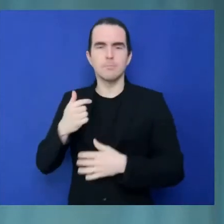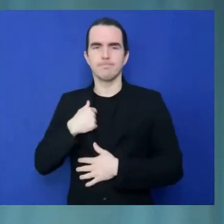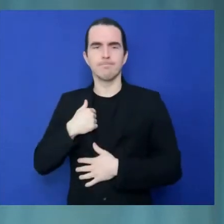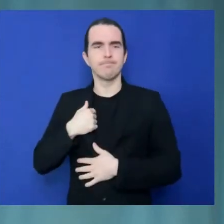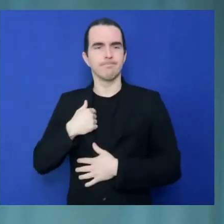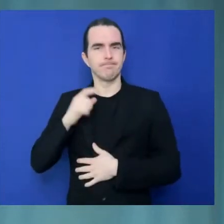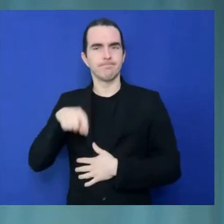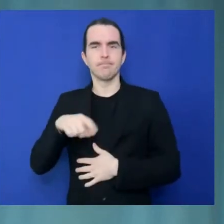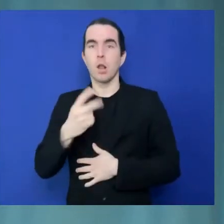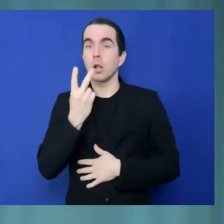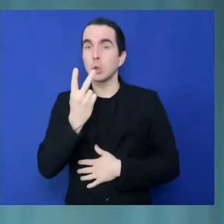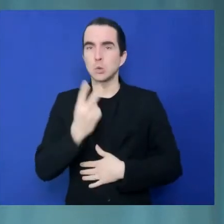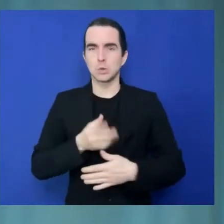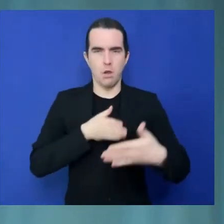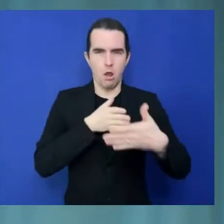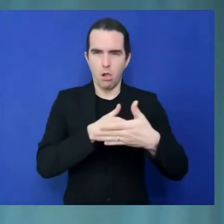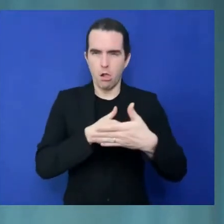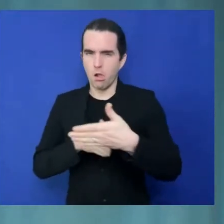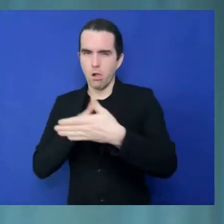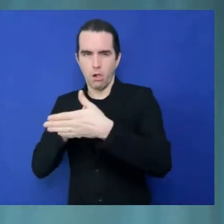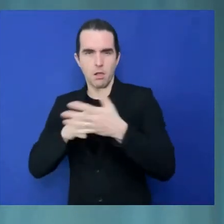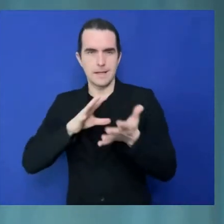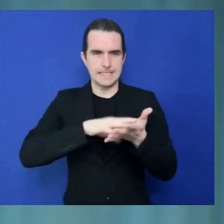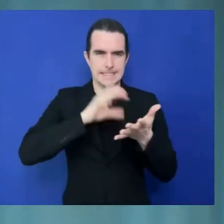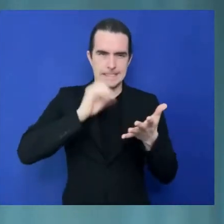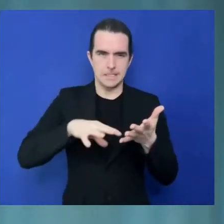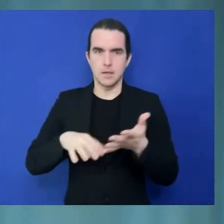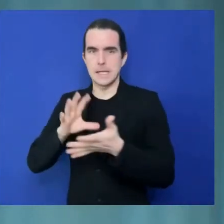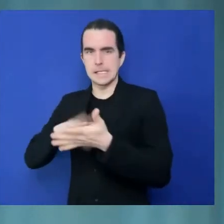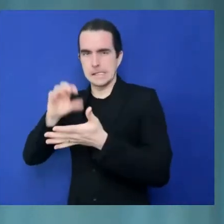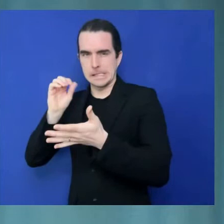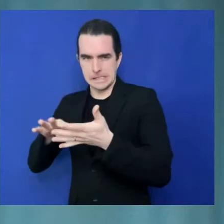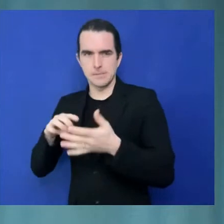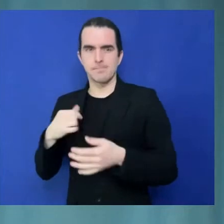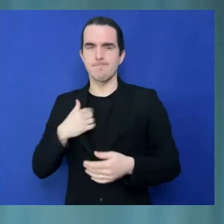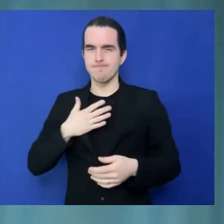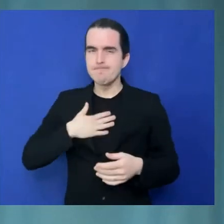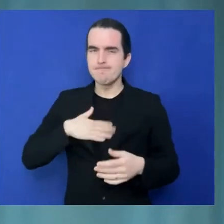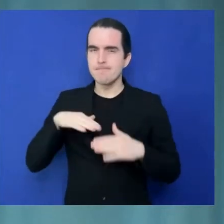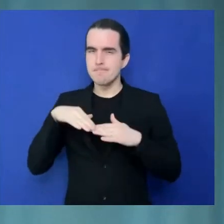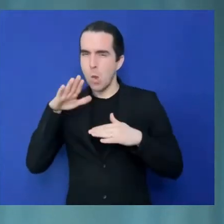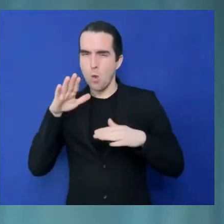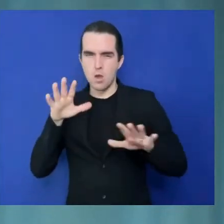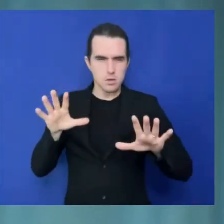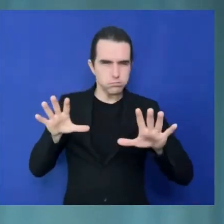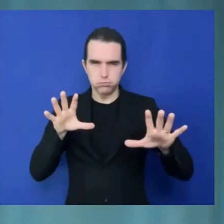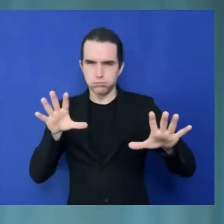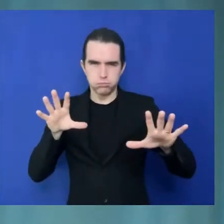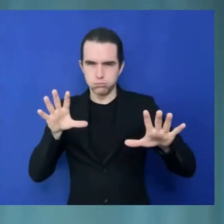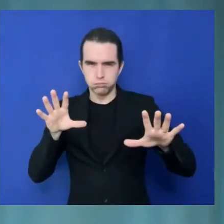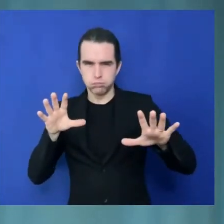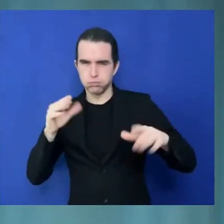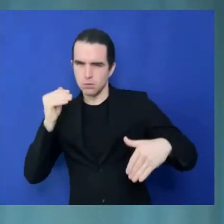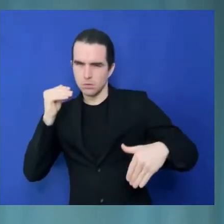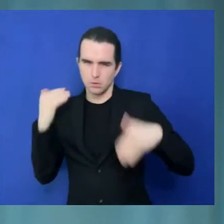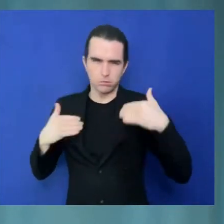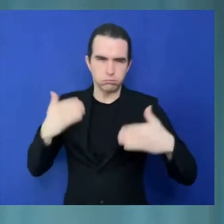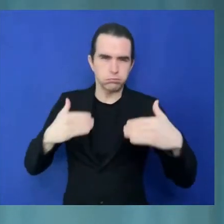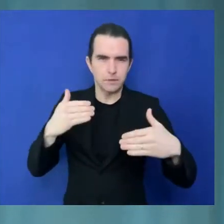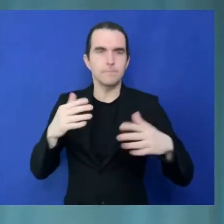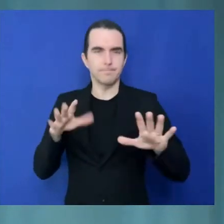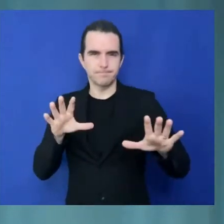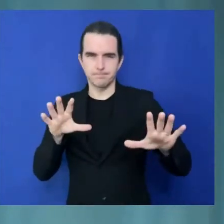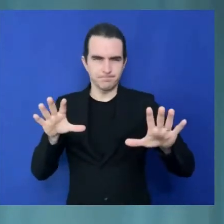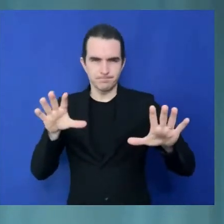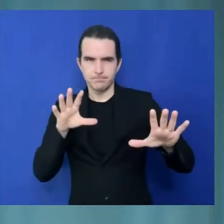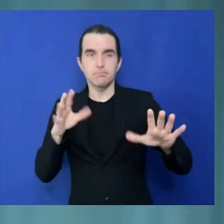aspects of life is by normalizing the belief that it is achievable, necessary, and productive, and by allocating the